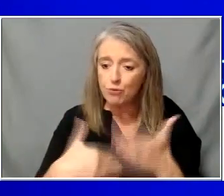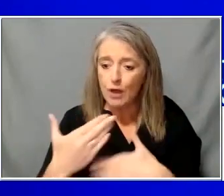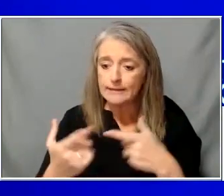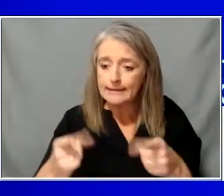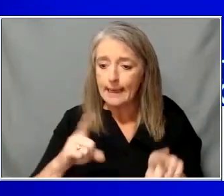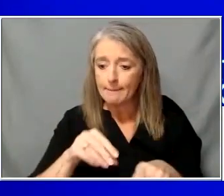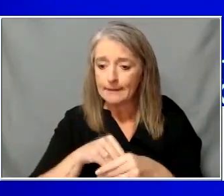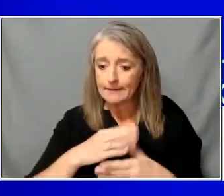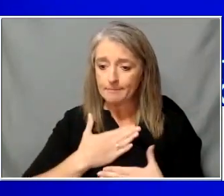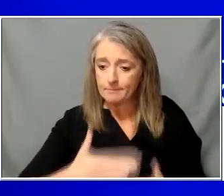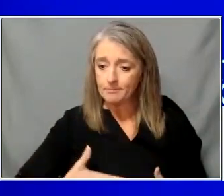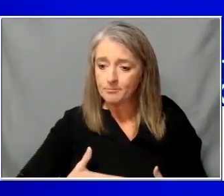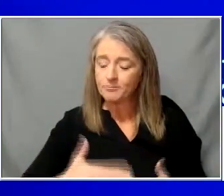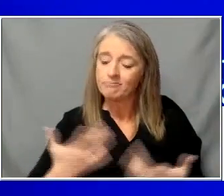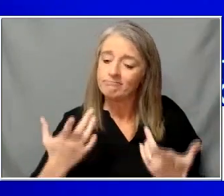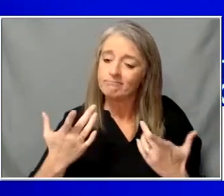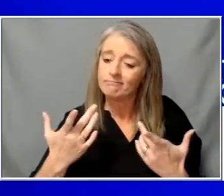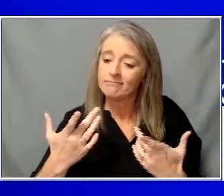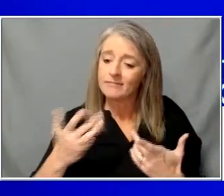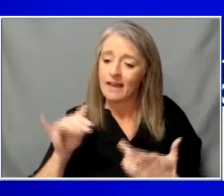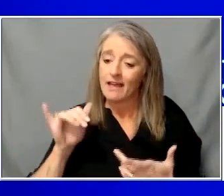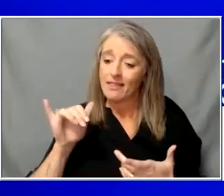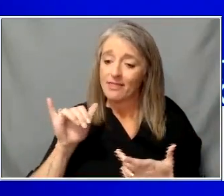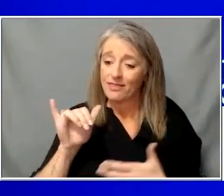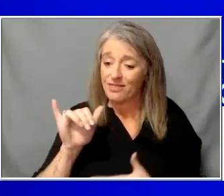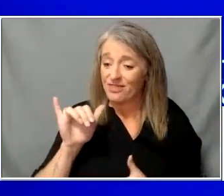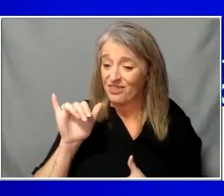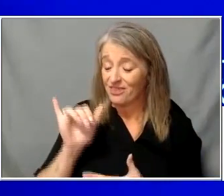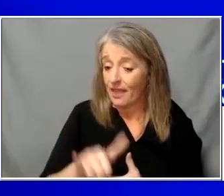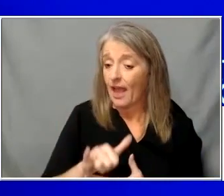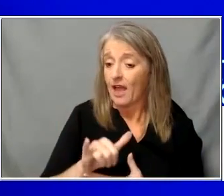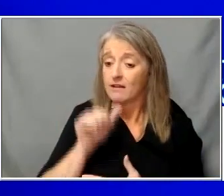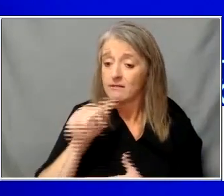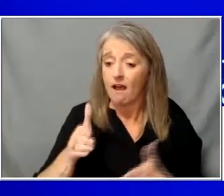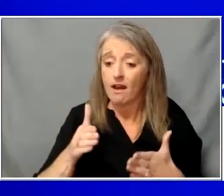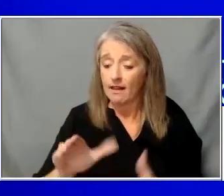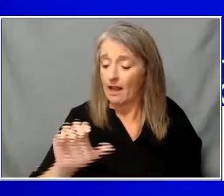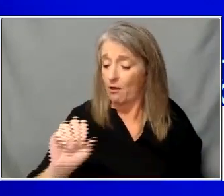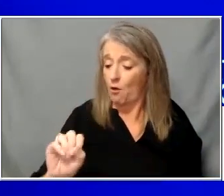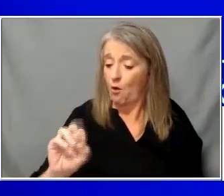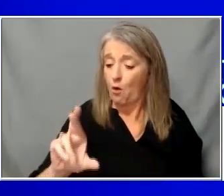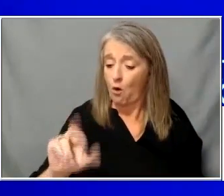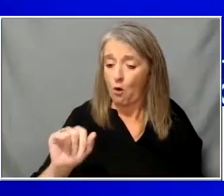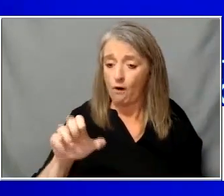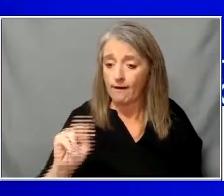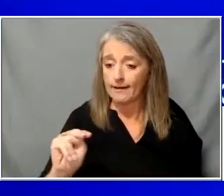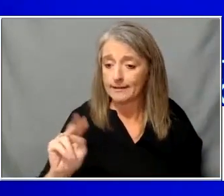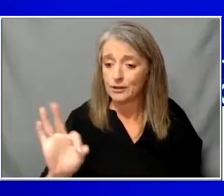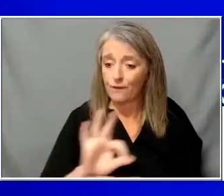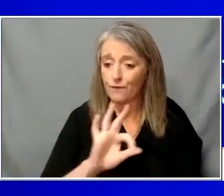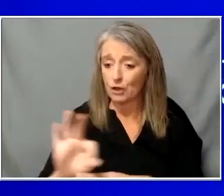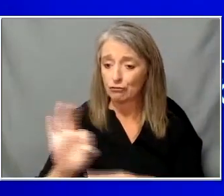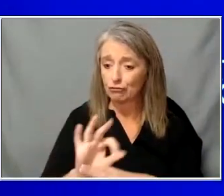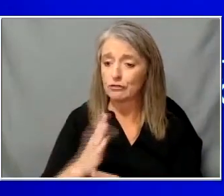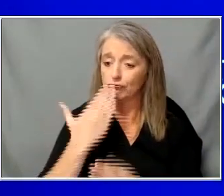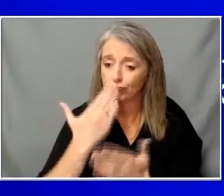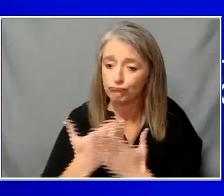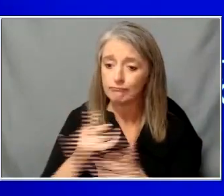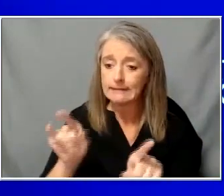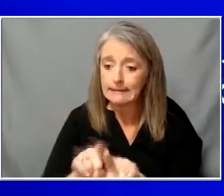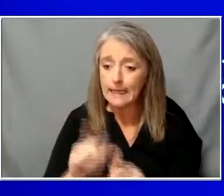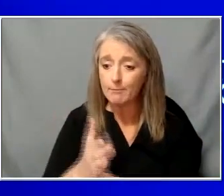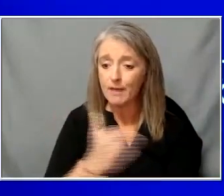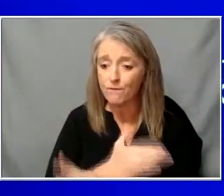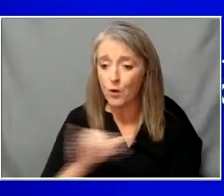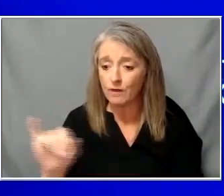and in that way, not allowing the organs to function as normally as it did prior to infection. But this is